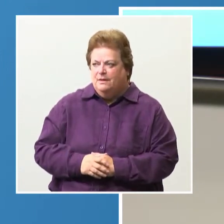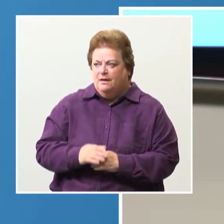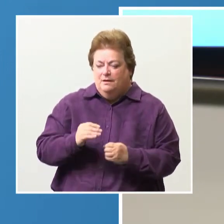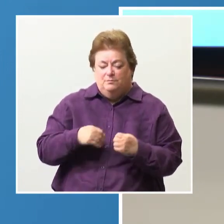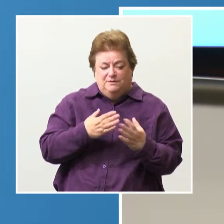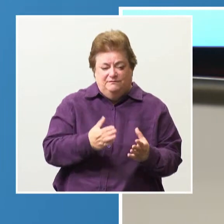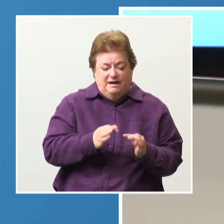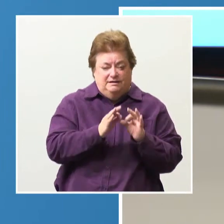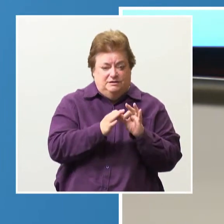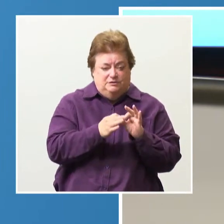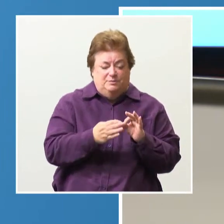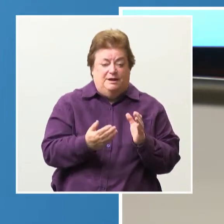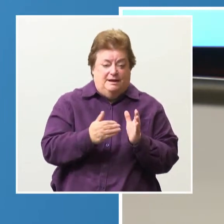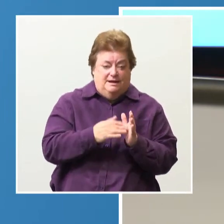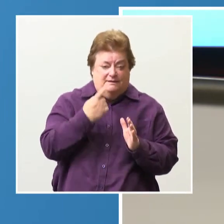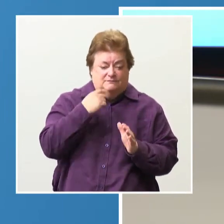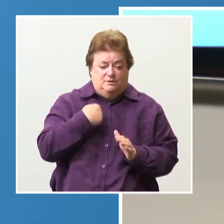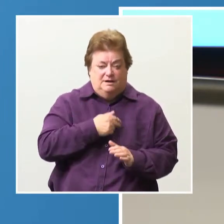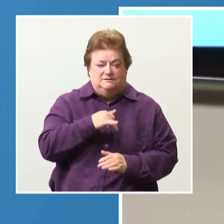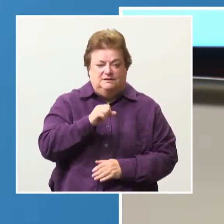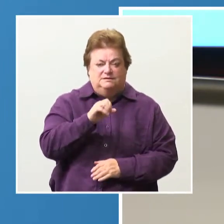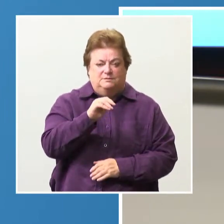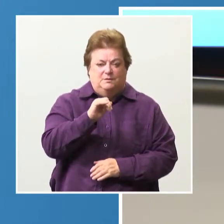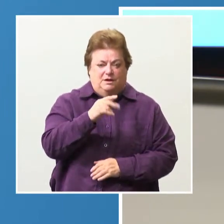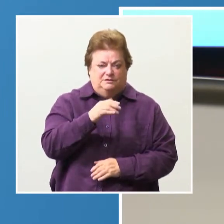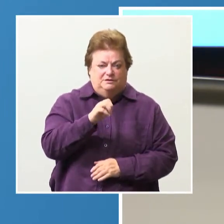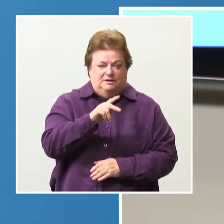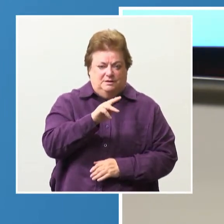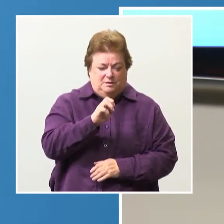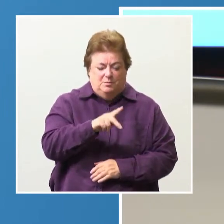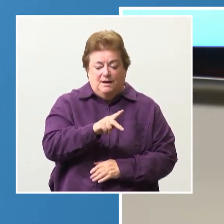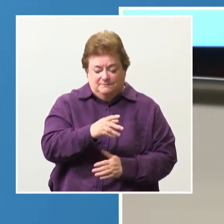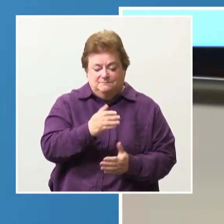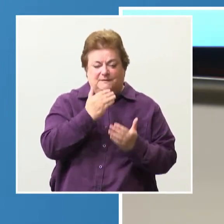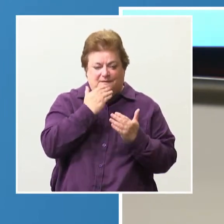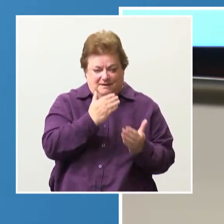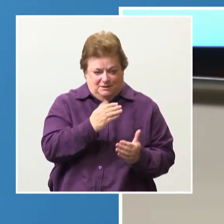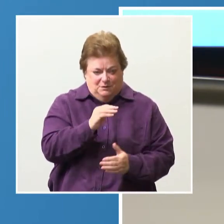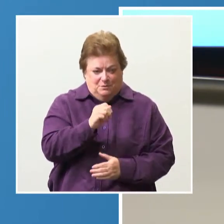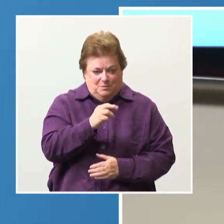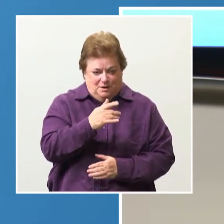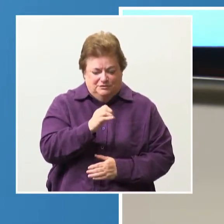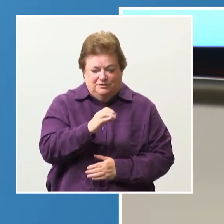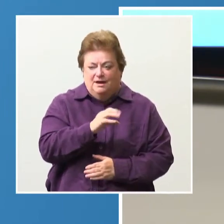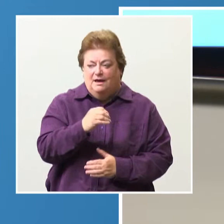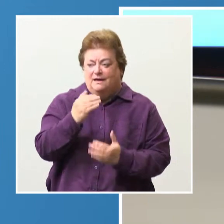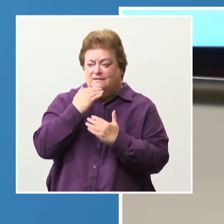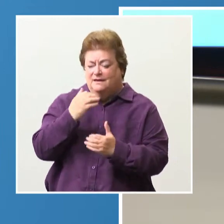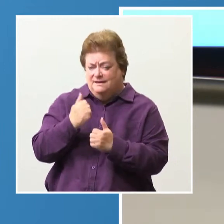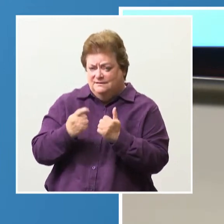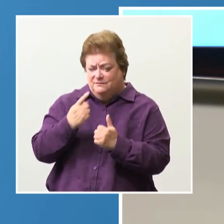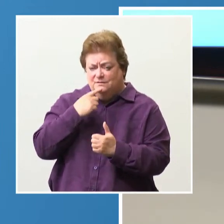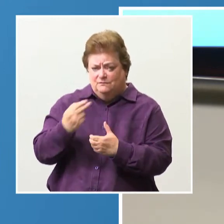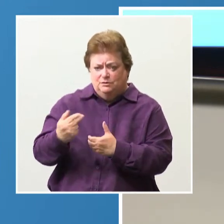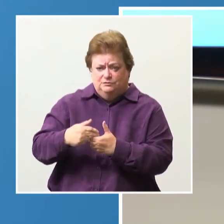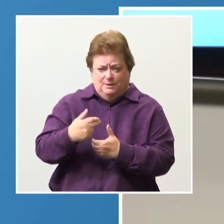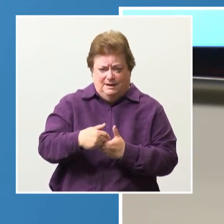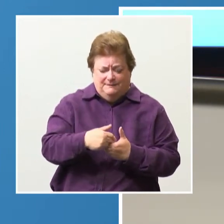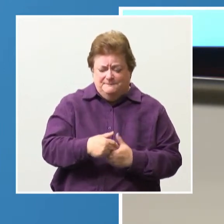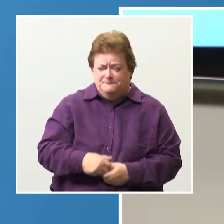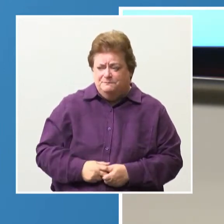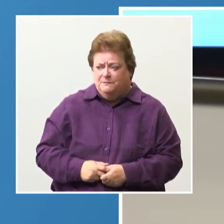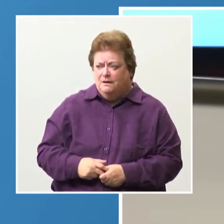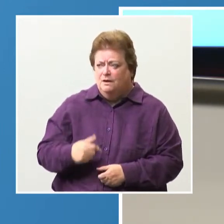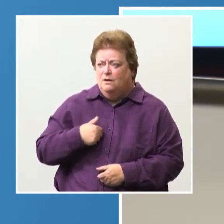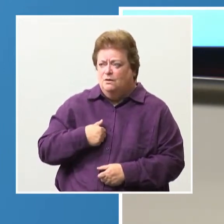Providing interpretation again for us today is Margie Propp. Thank you, Margie, and thanks to everyone for joining us. We